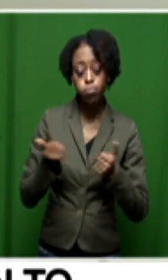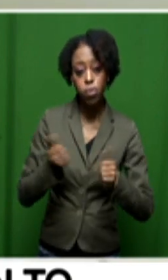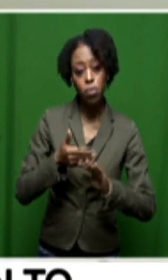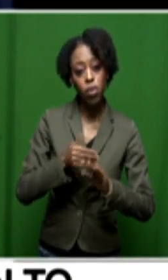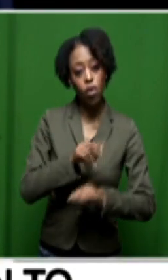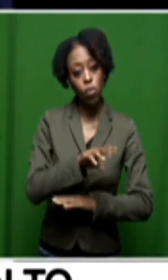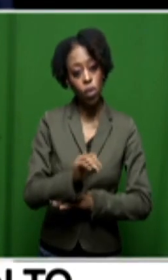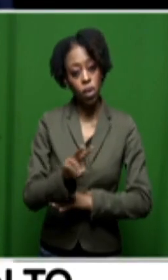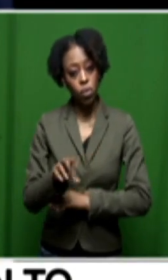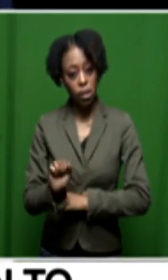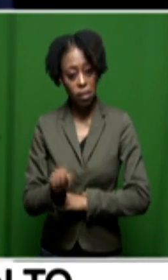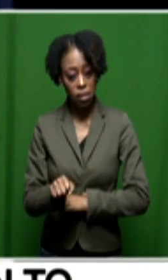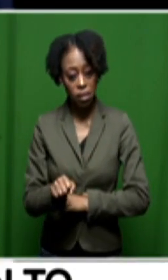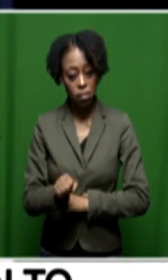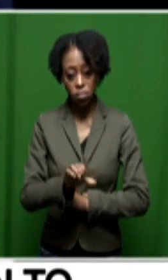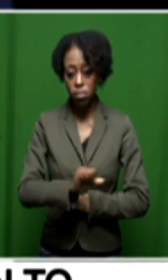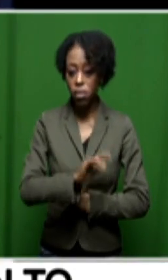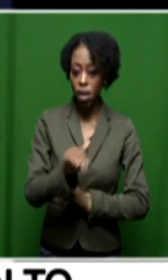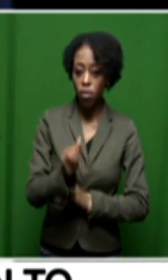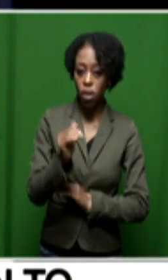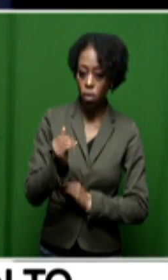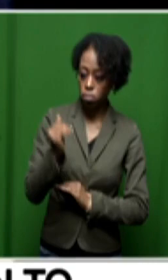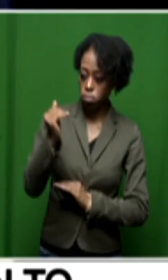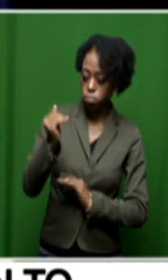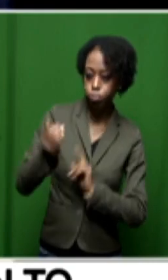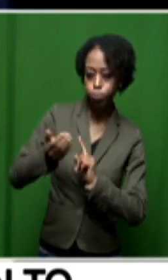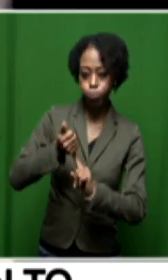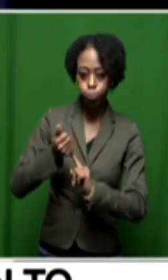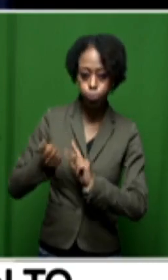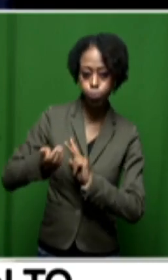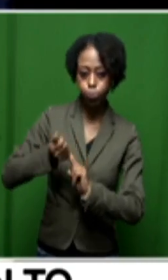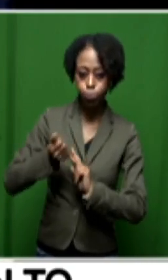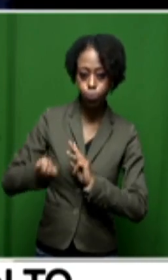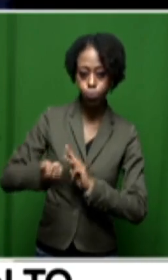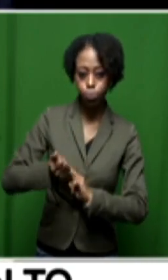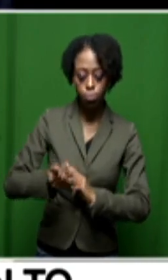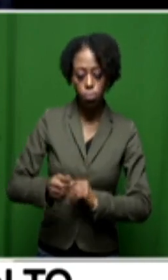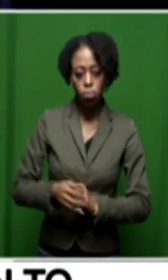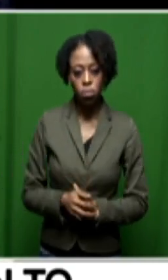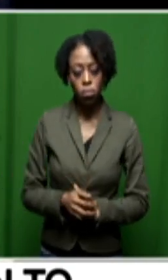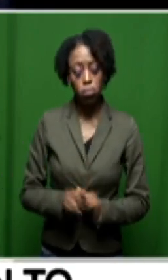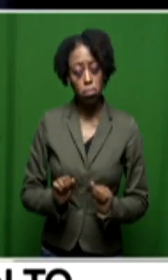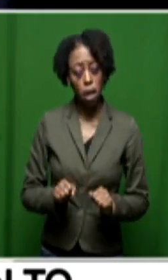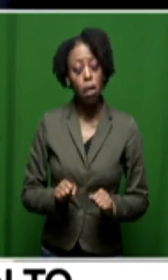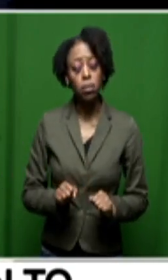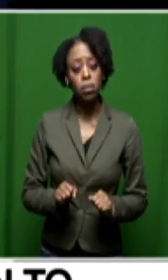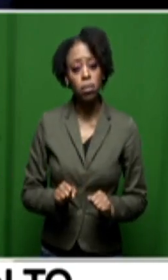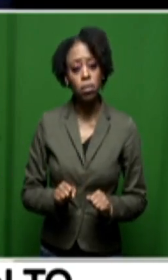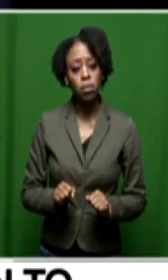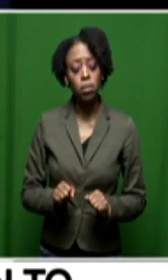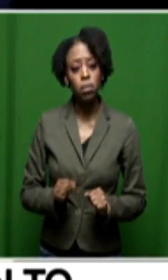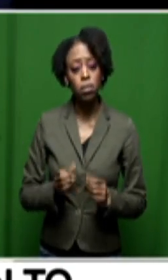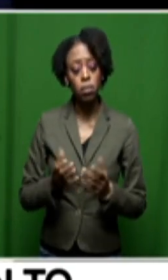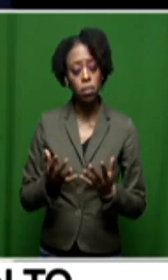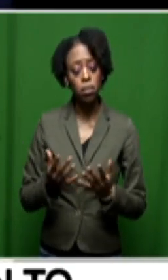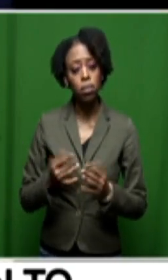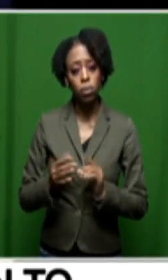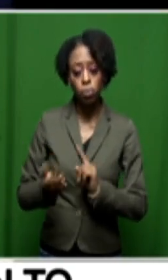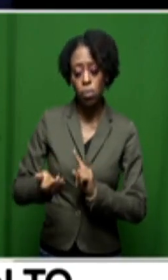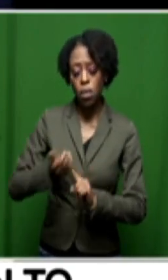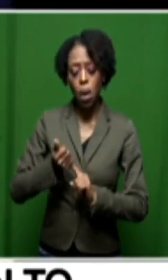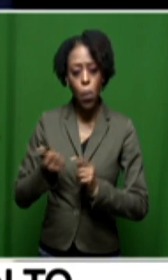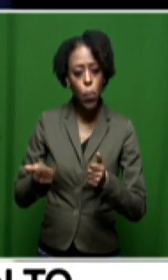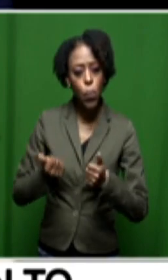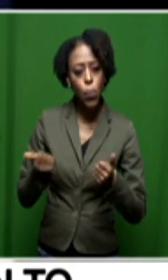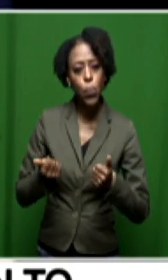to 2020, was South Africa up there? Were we hitting those targets? Yes, at periods of times we were hitting the